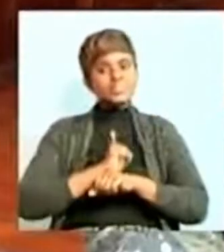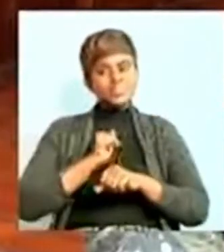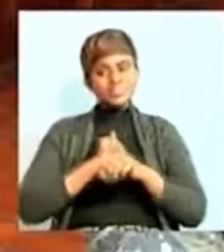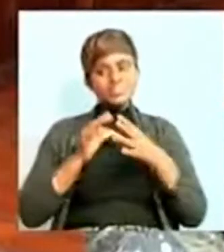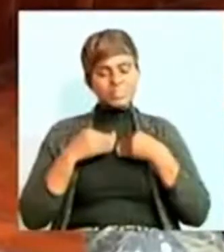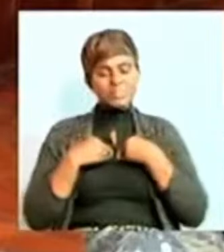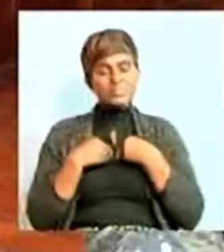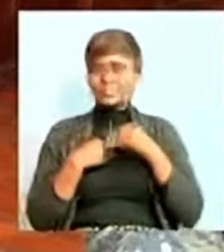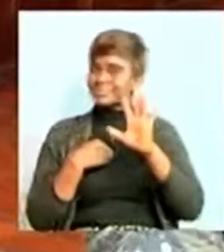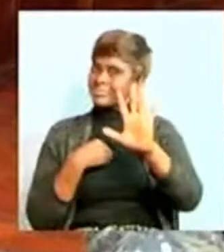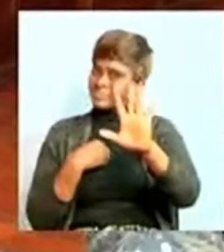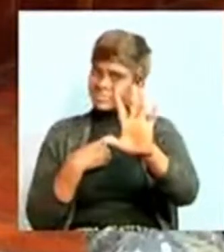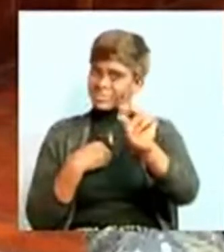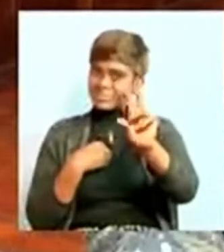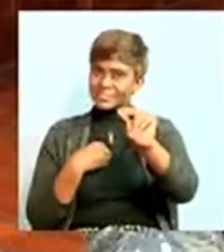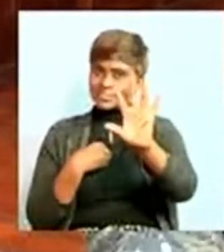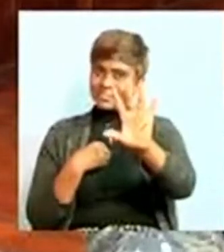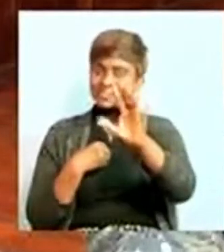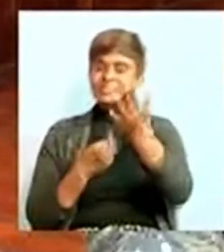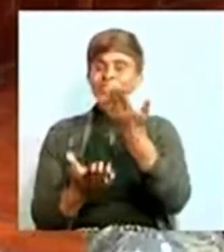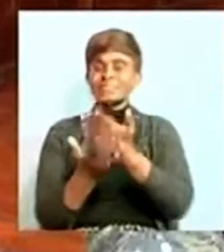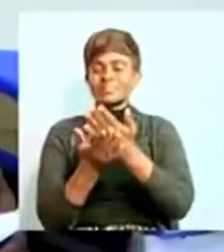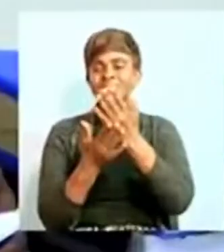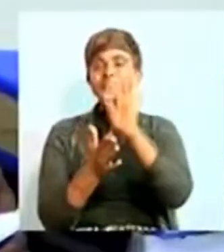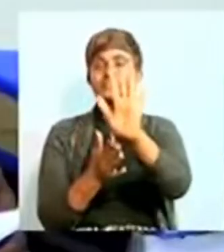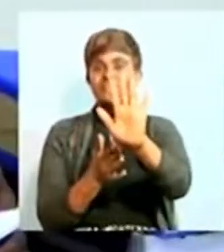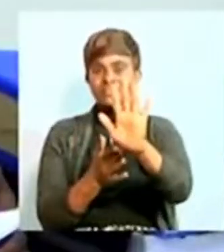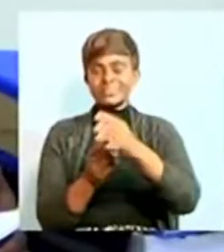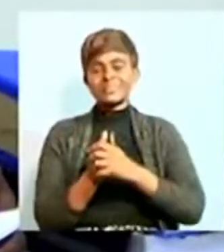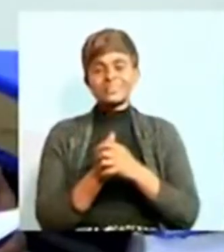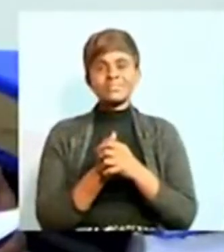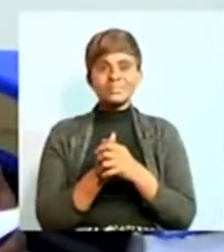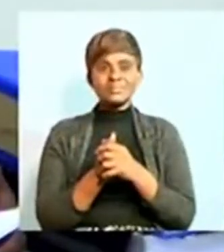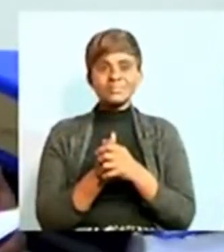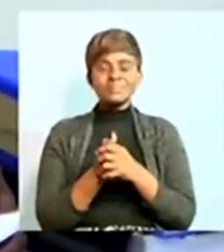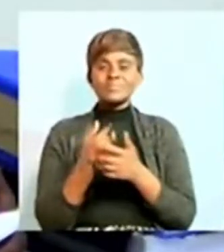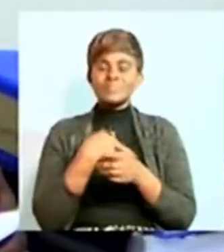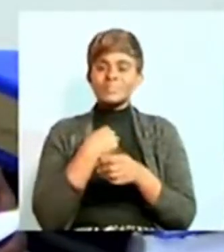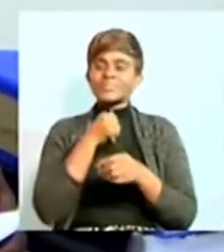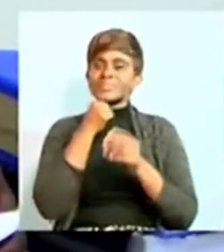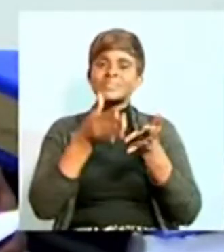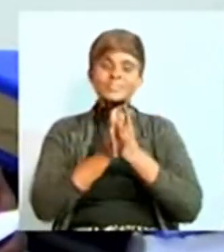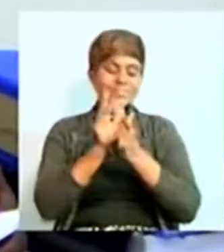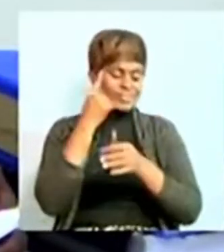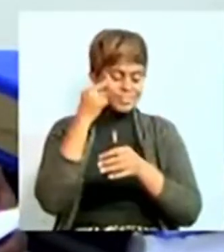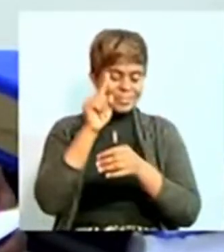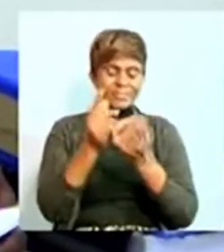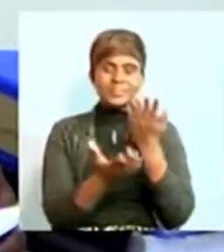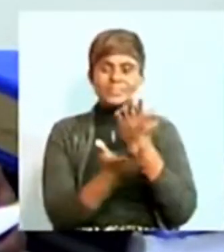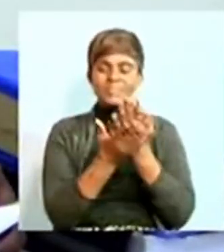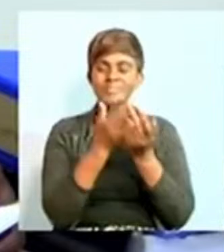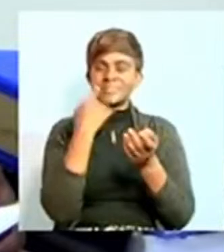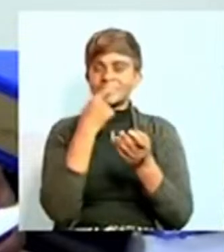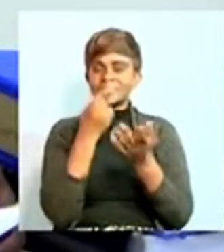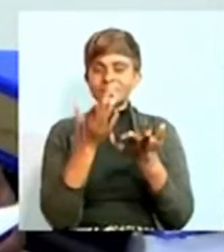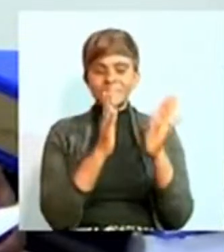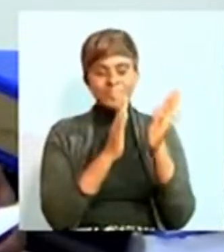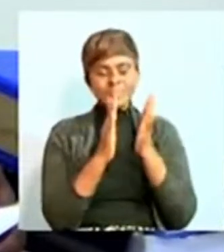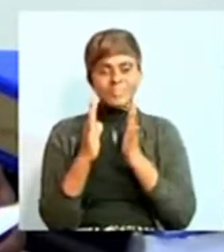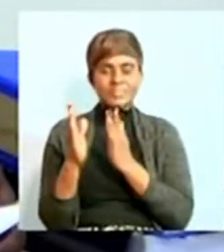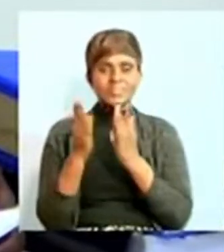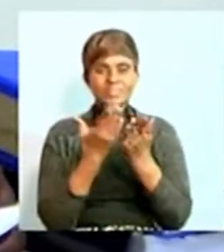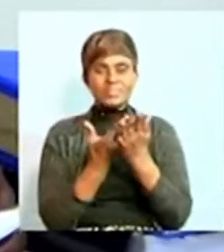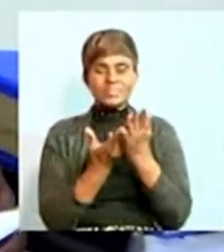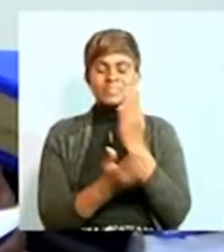but however, there's also another attachment. Wait. Yes. I have not asked you for the attachment. Who prepared